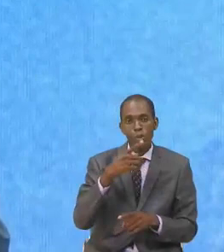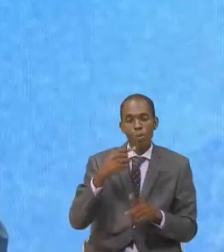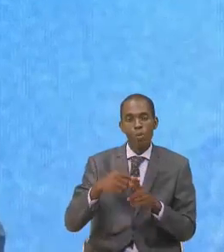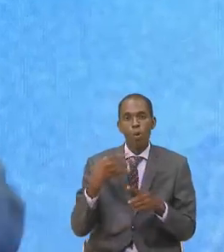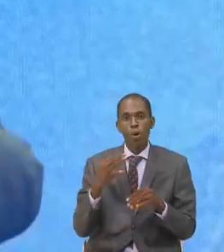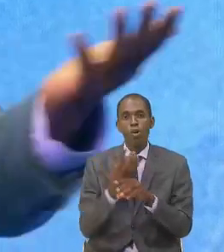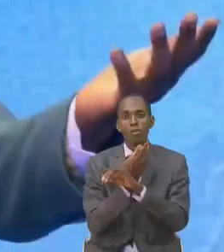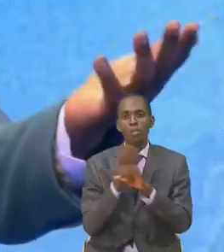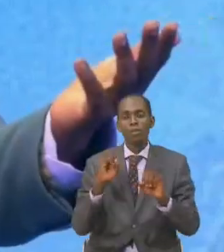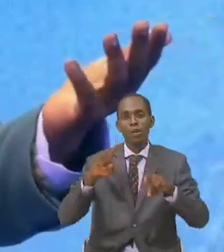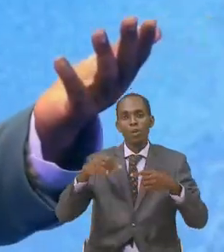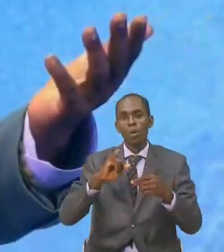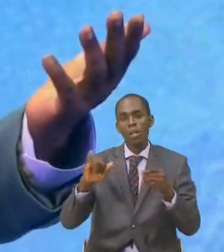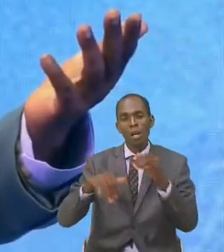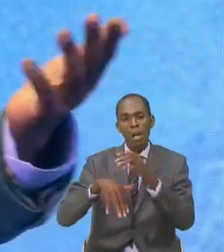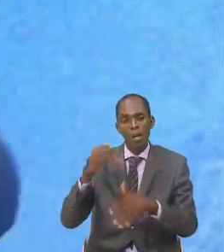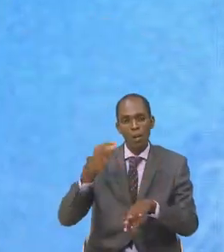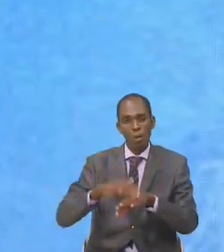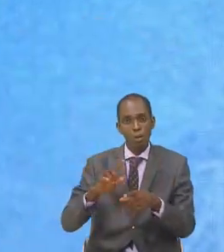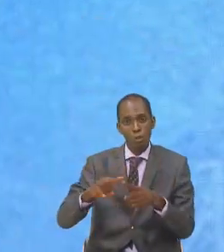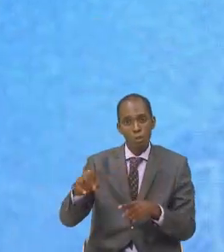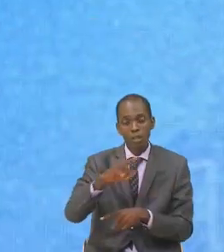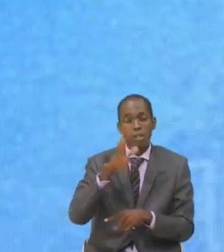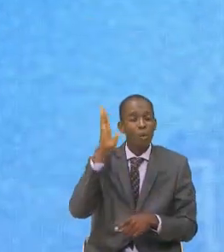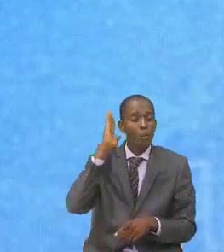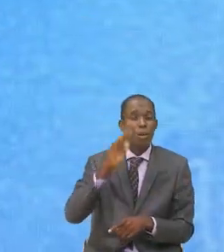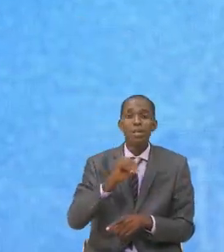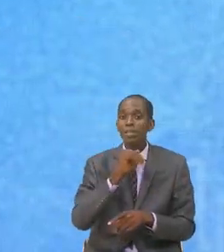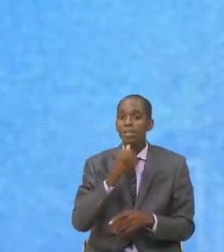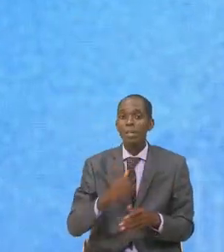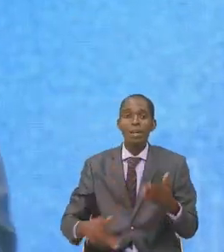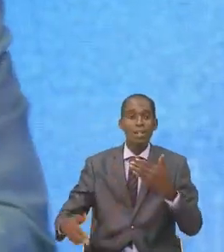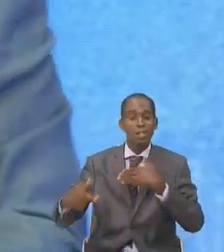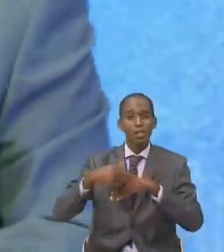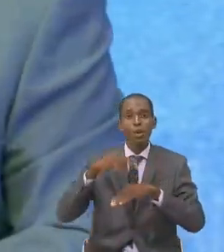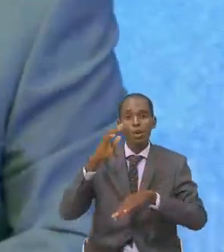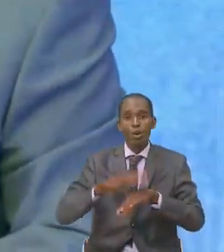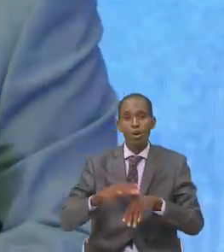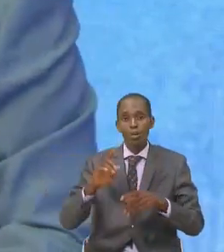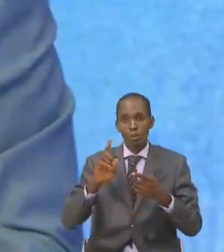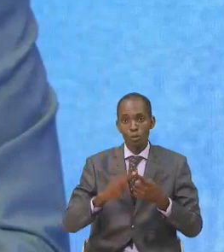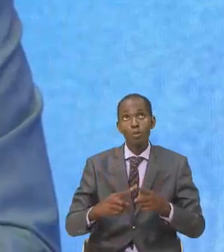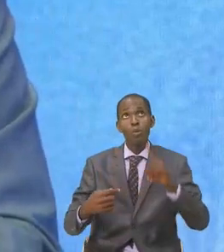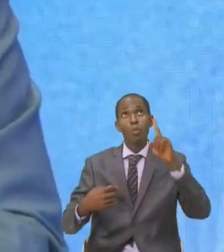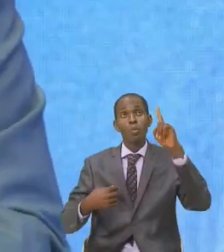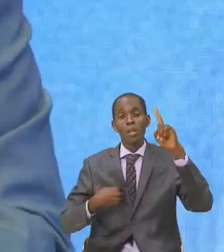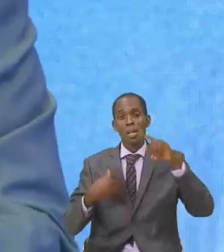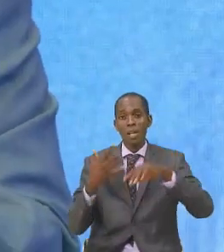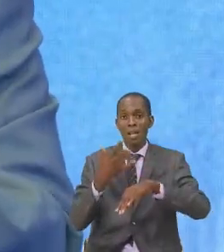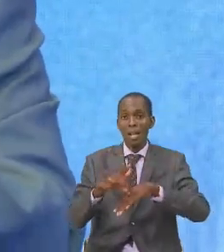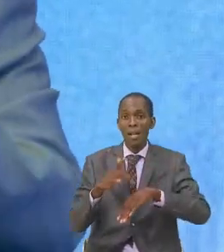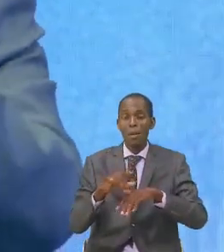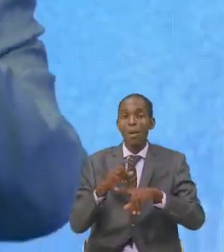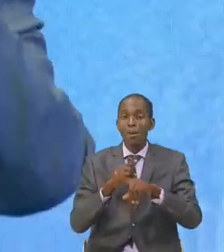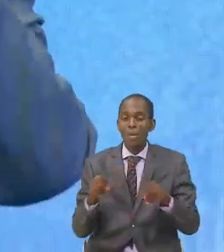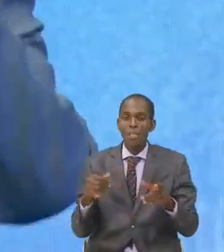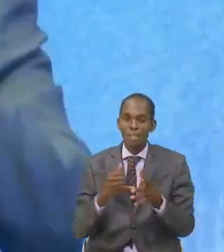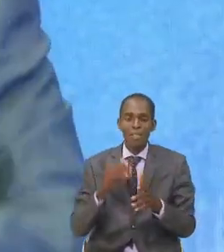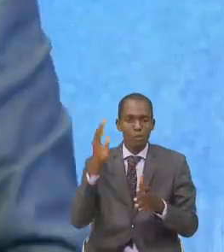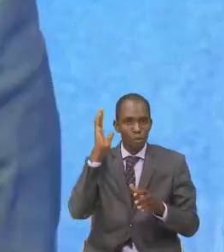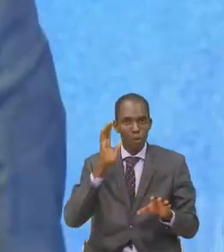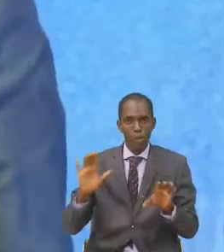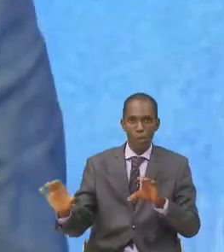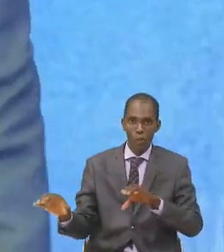forth unto you, and the word of deliverance going forth unto you. It shall not return unto